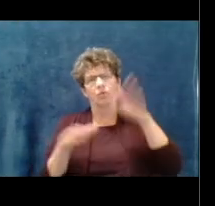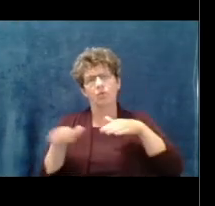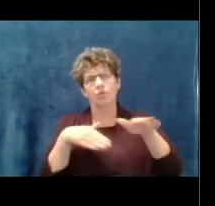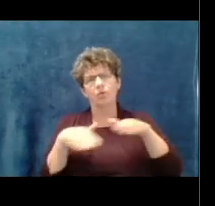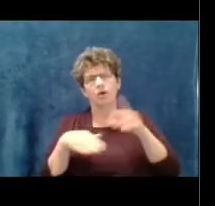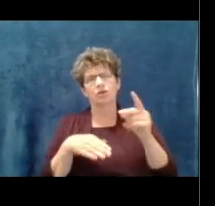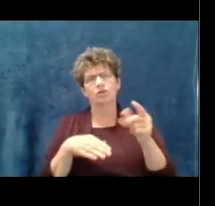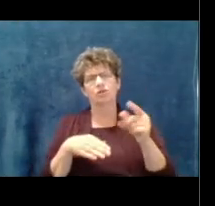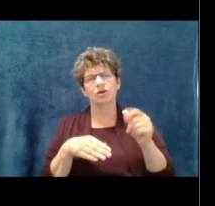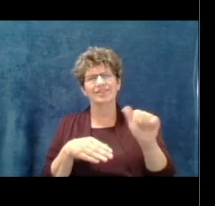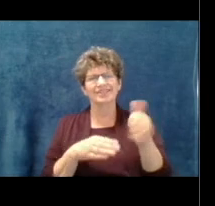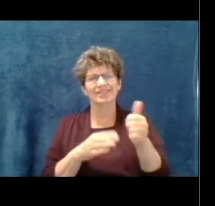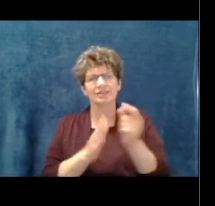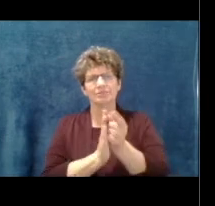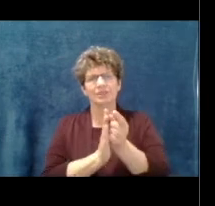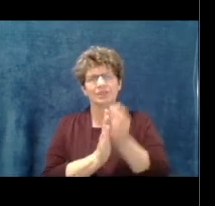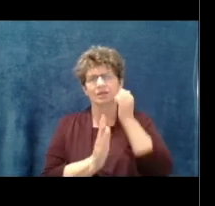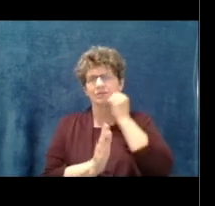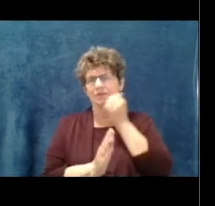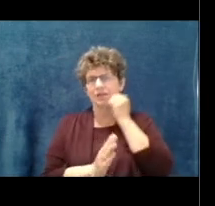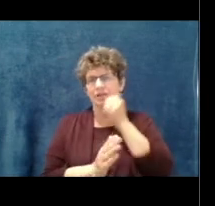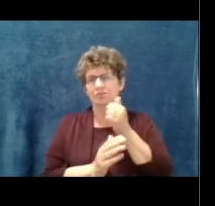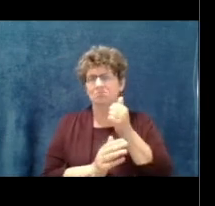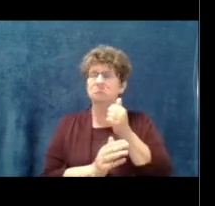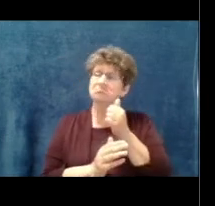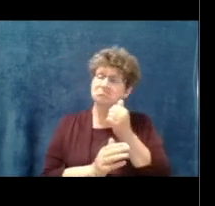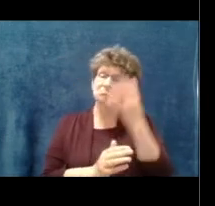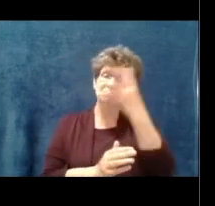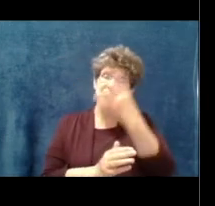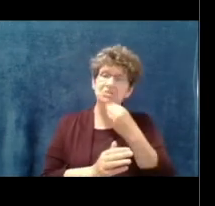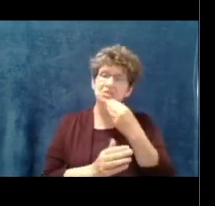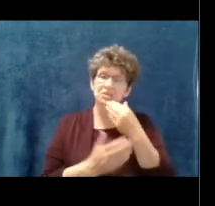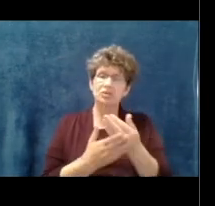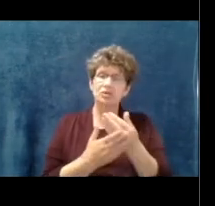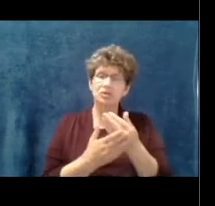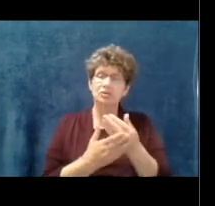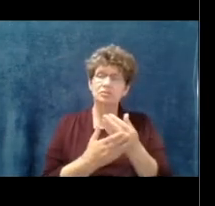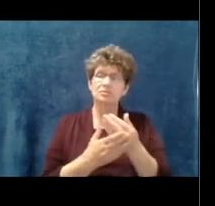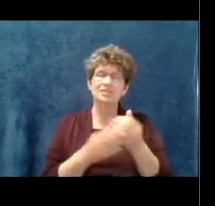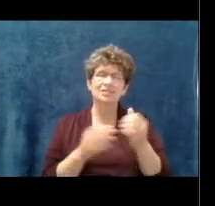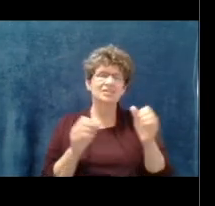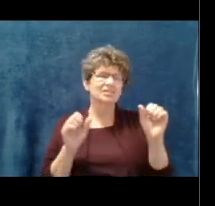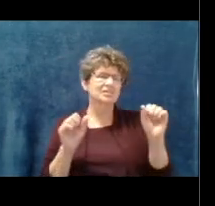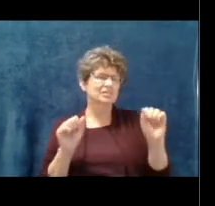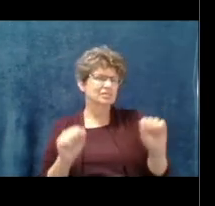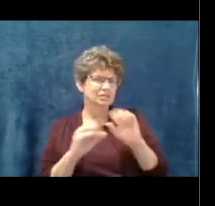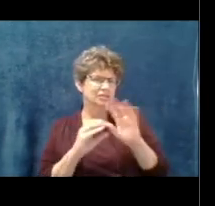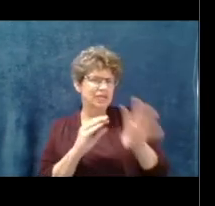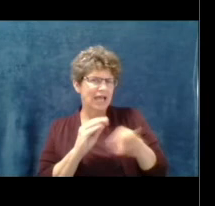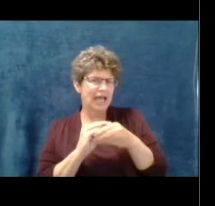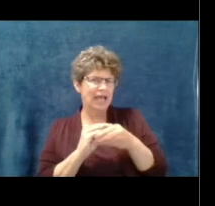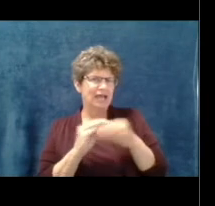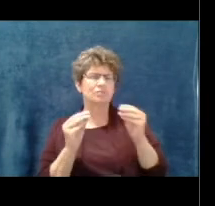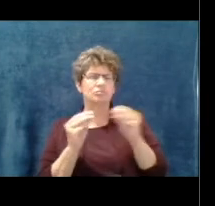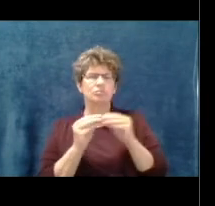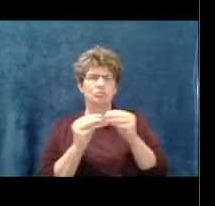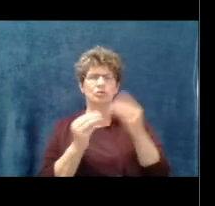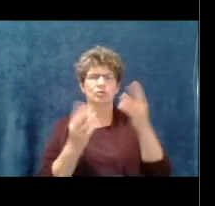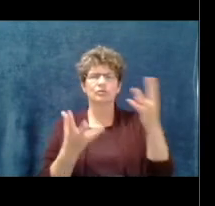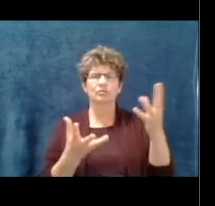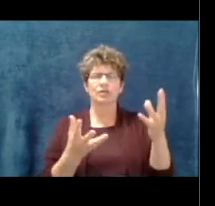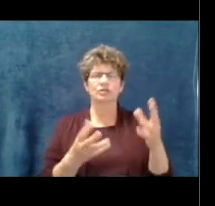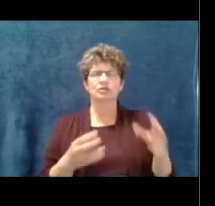But it could be smarter, probably. You could probably add even more detail to that to make it